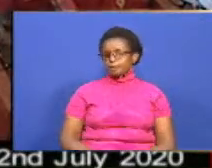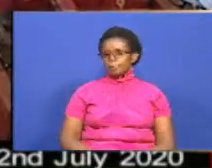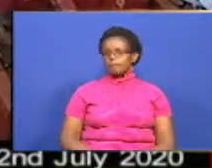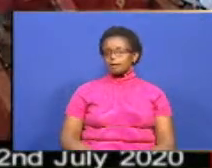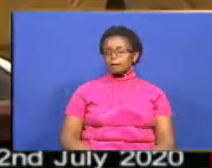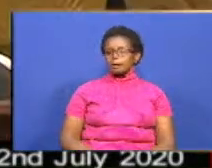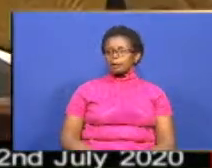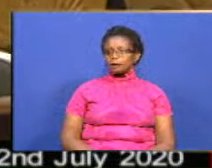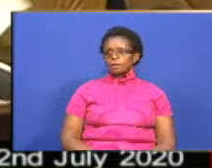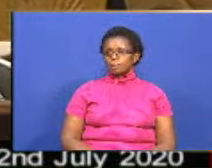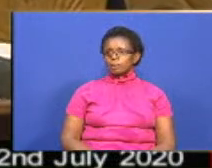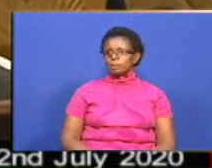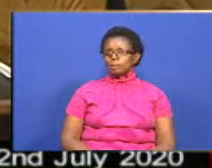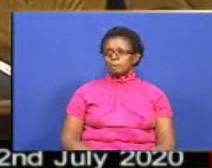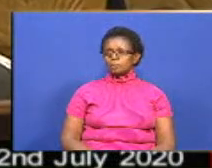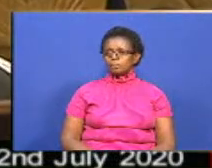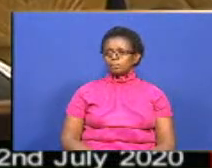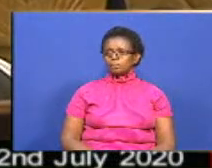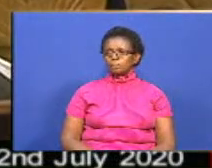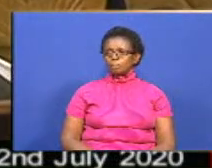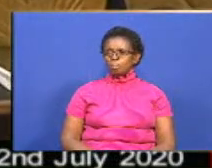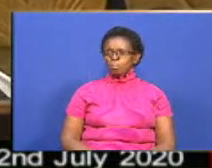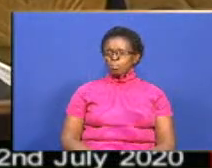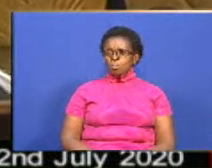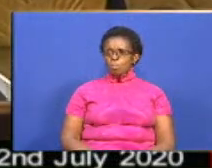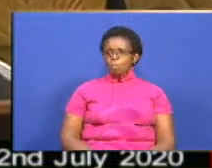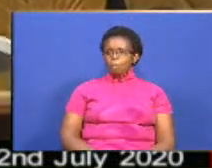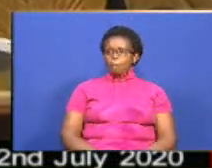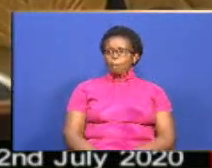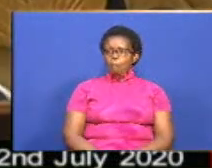I think this does not require.